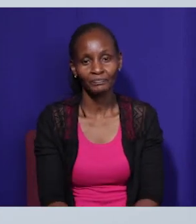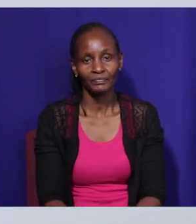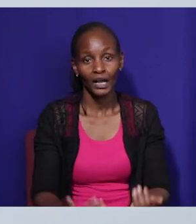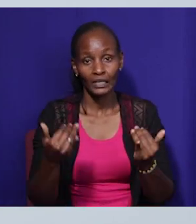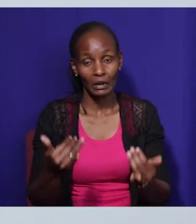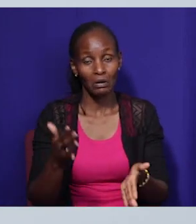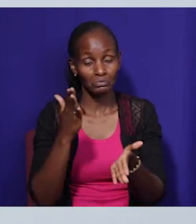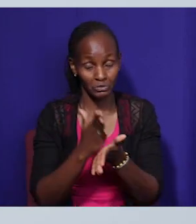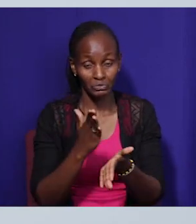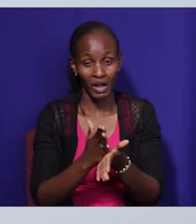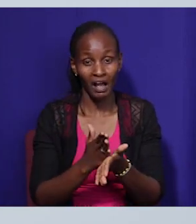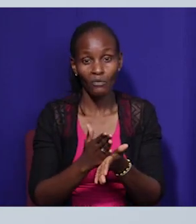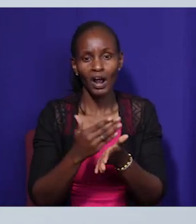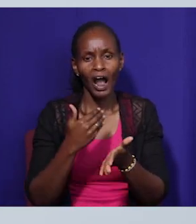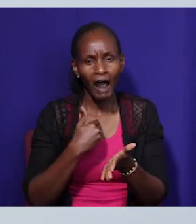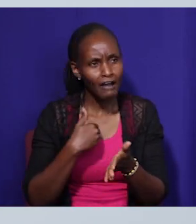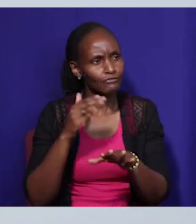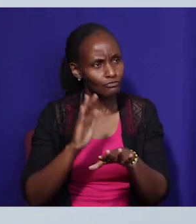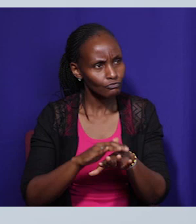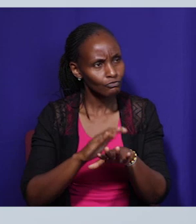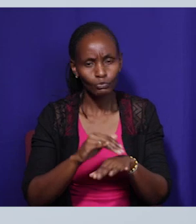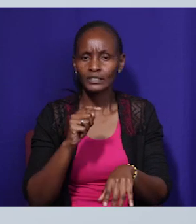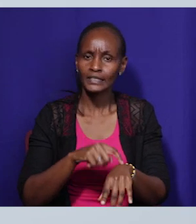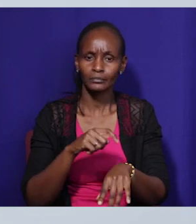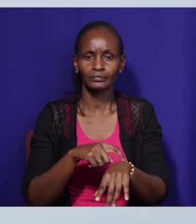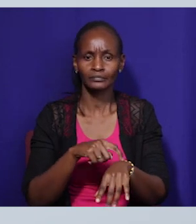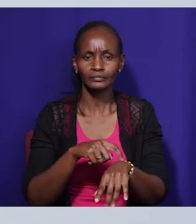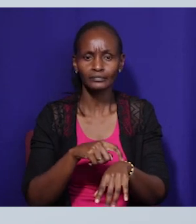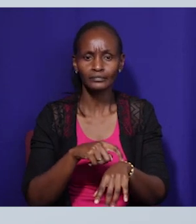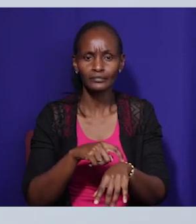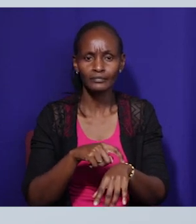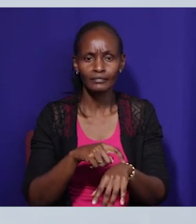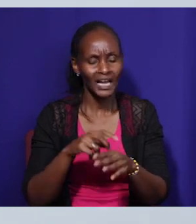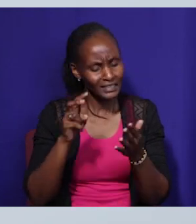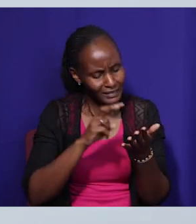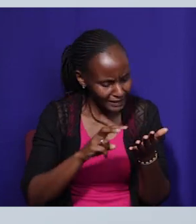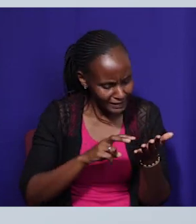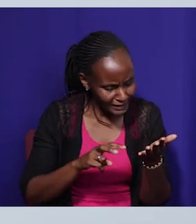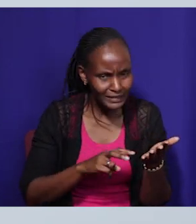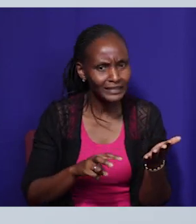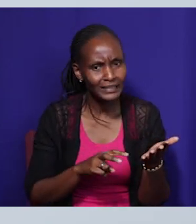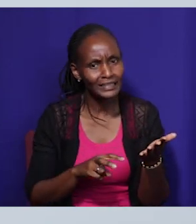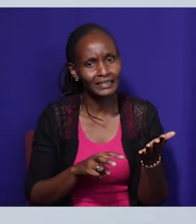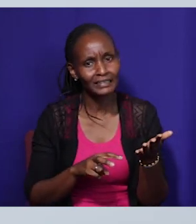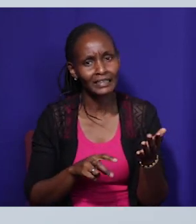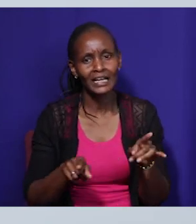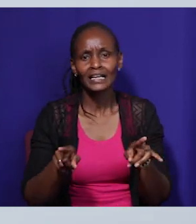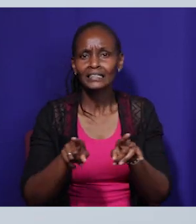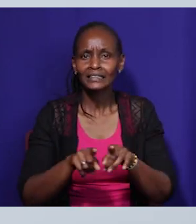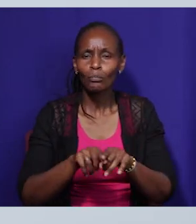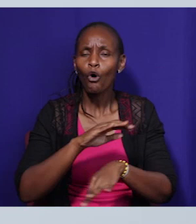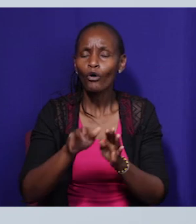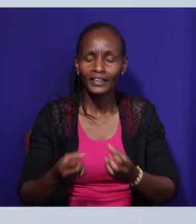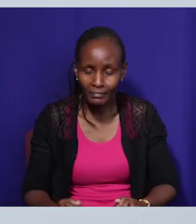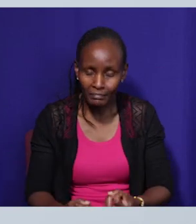Now I'm sure we've been having a good time revising all the miracles that we have